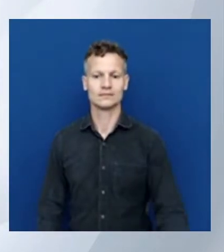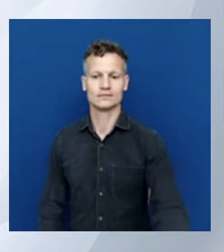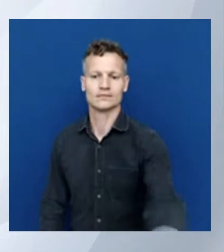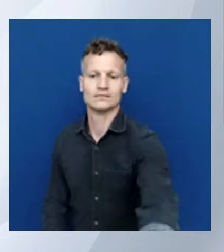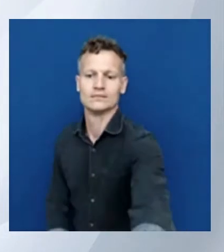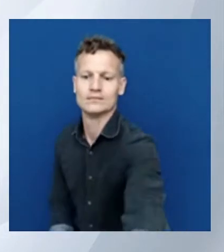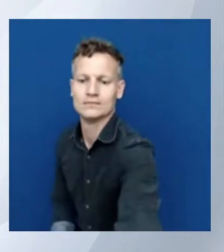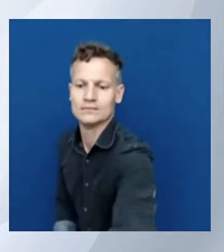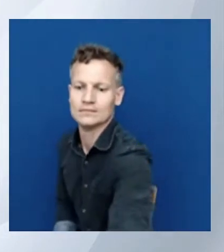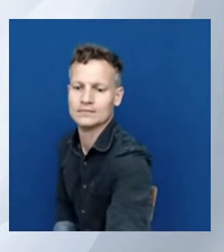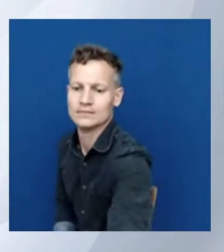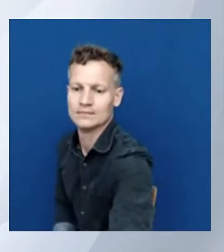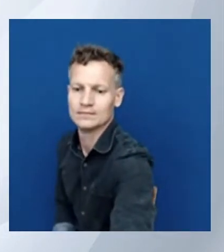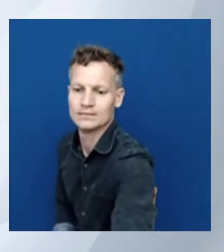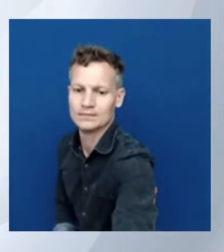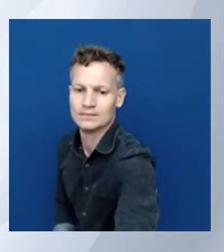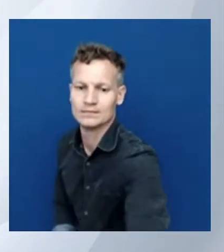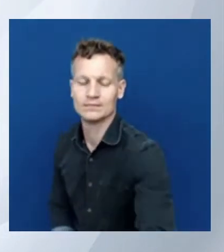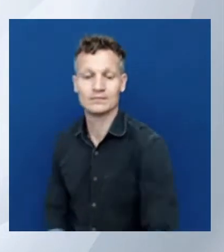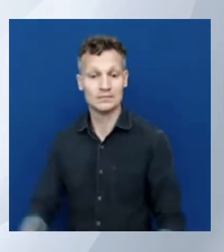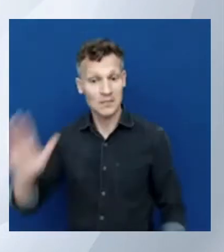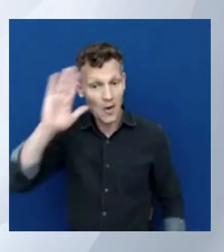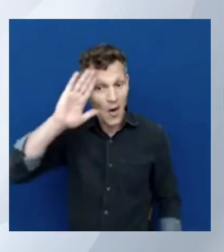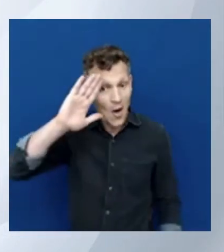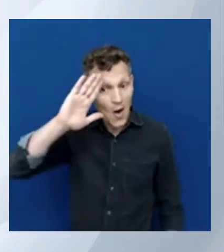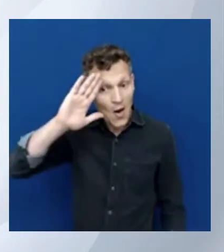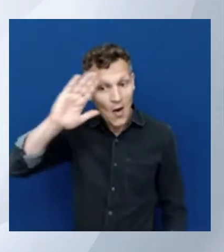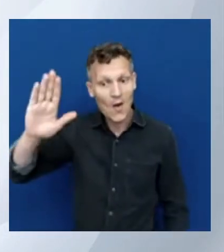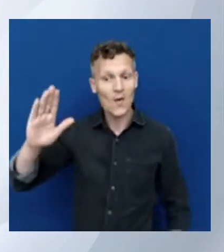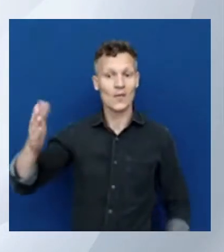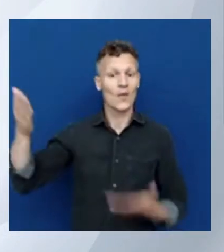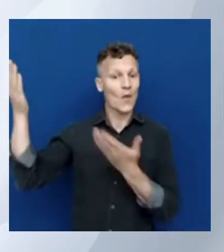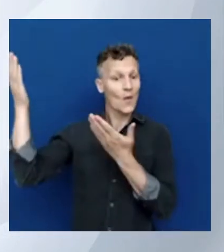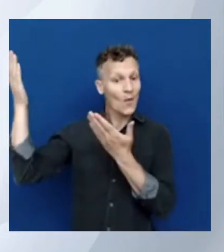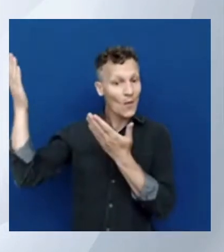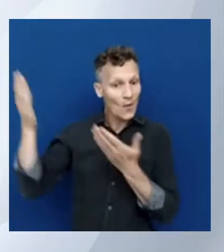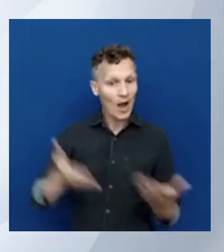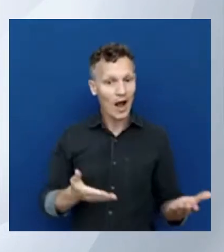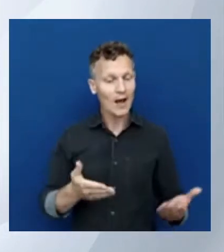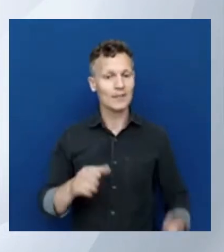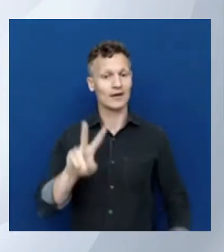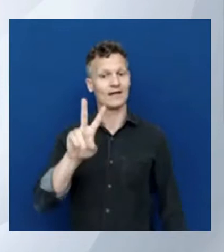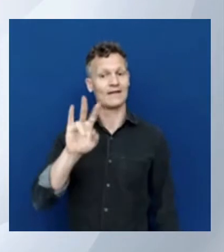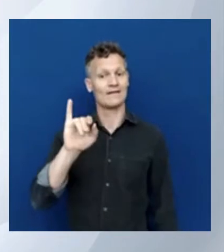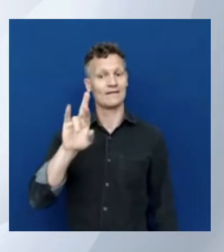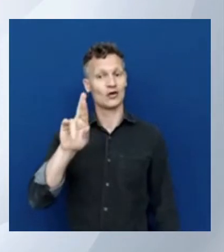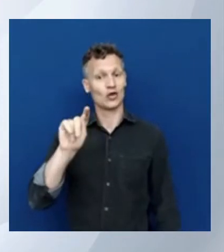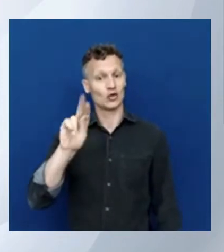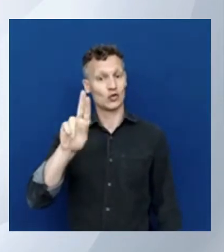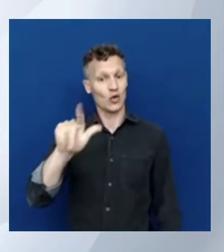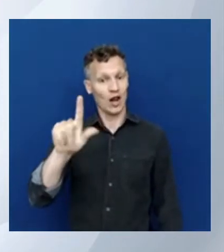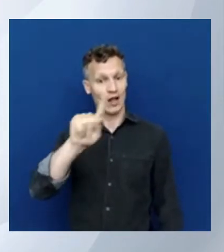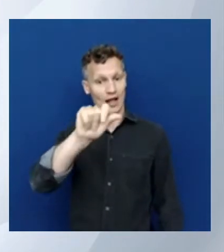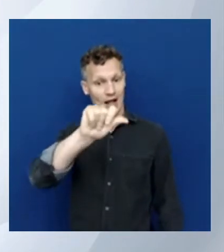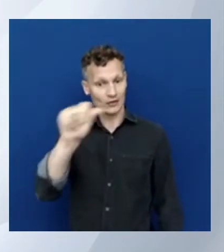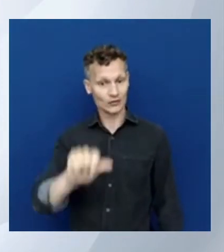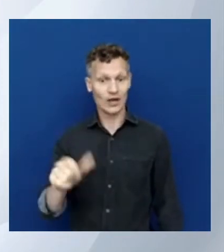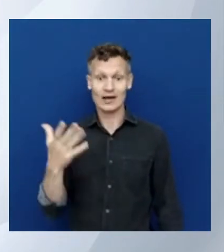Hello, and welcome back to Virtual Azure Community Day Track 1. And next up is Rory Preddy. Hi,